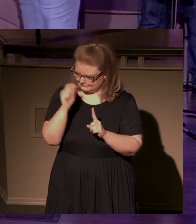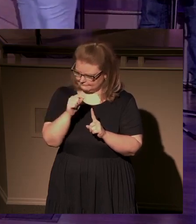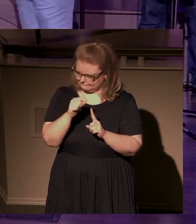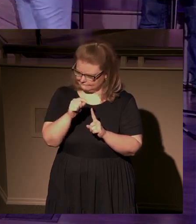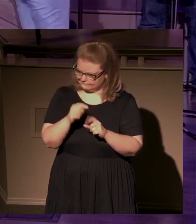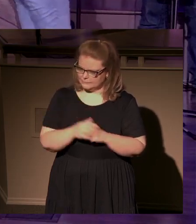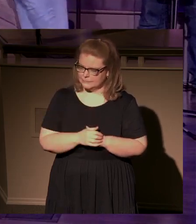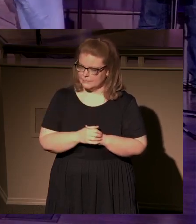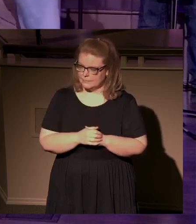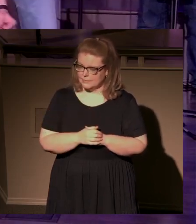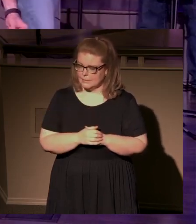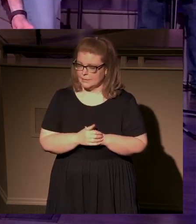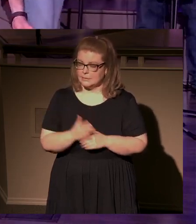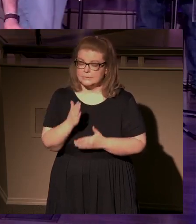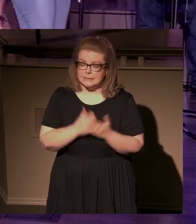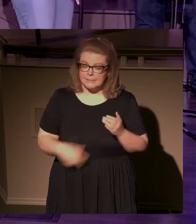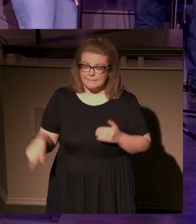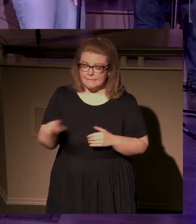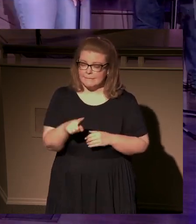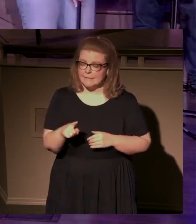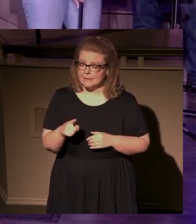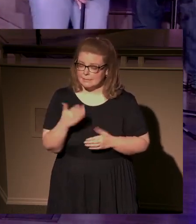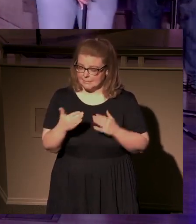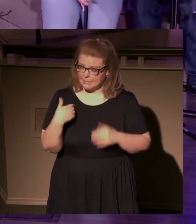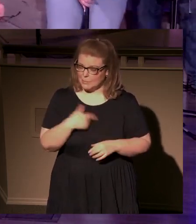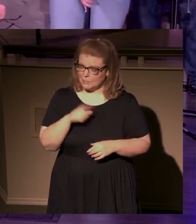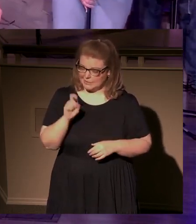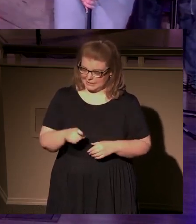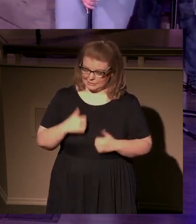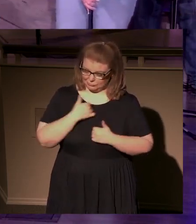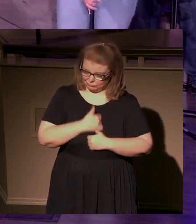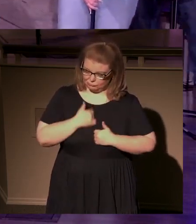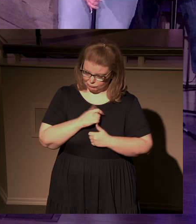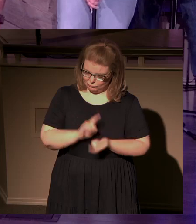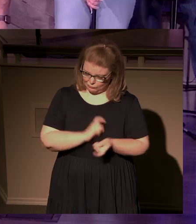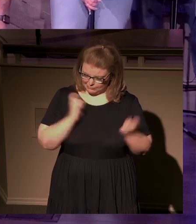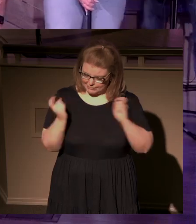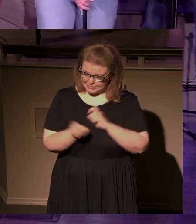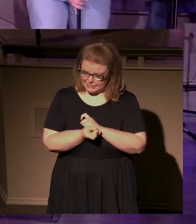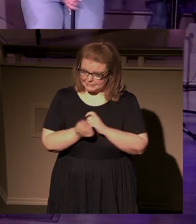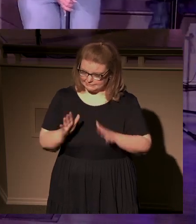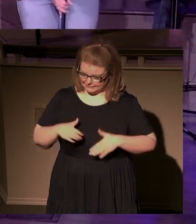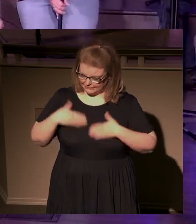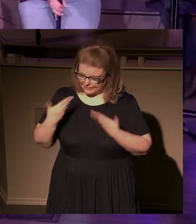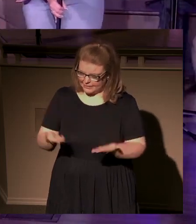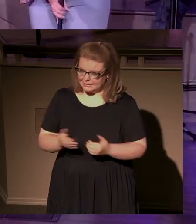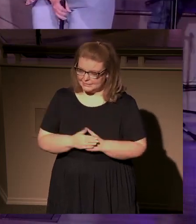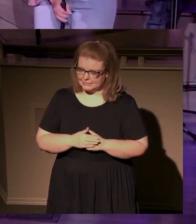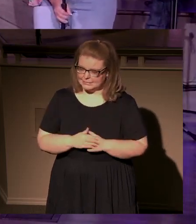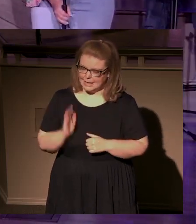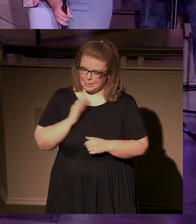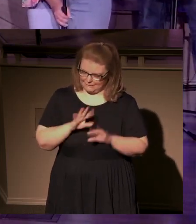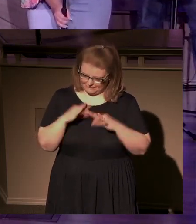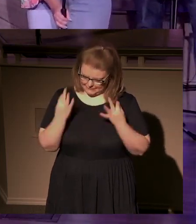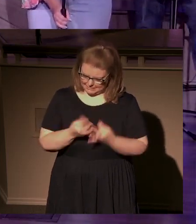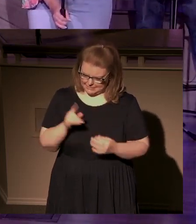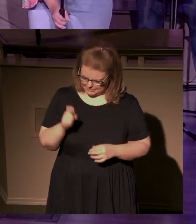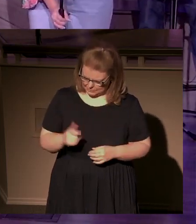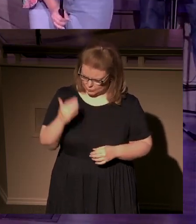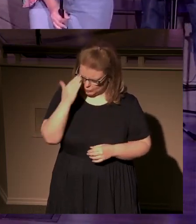Lord, for some of us, that one thing is repentance and confession. Our family needs to know that we